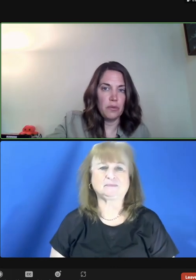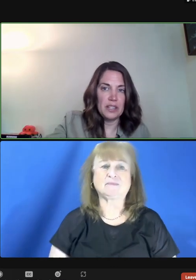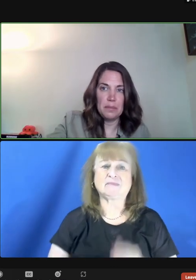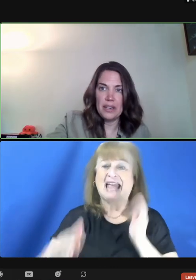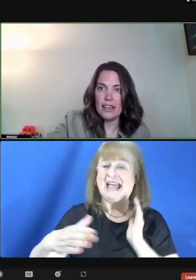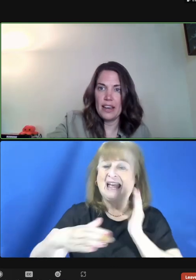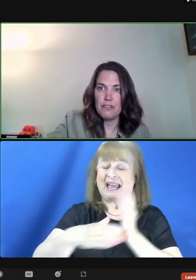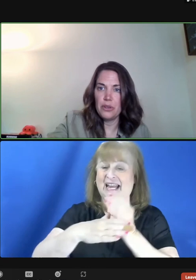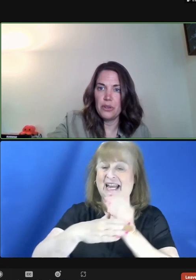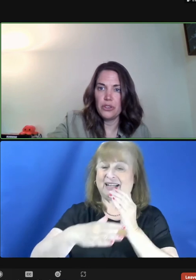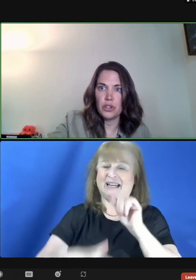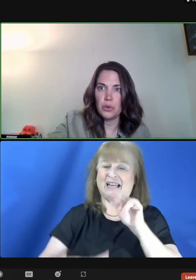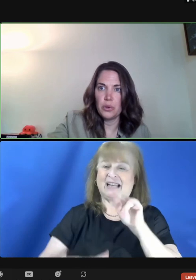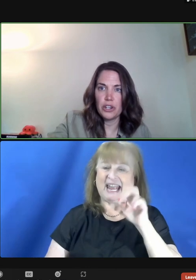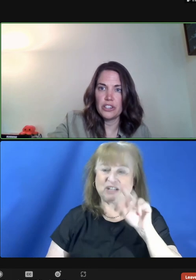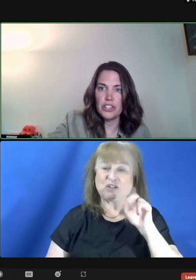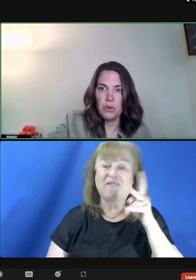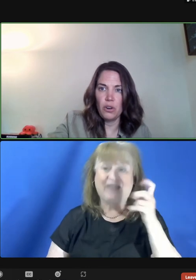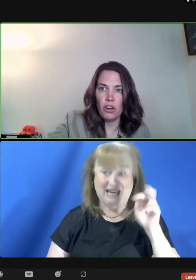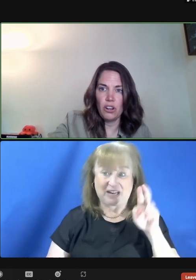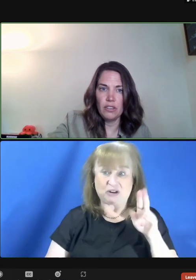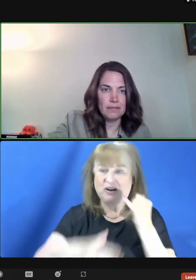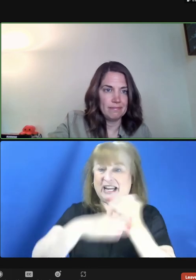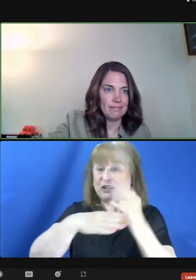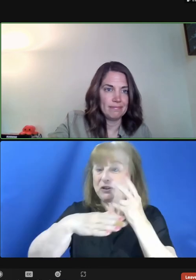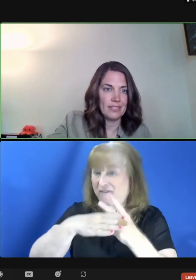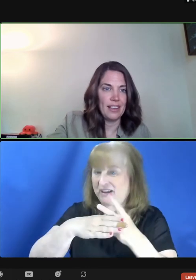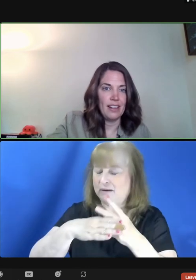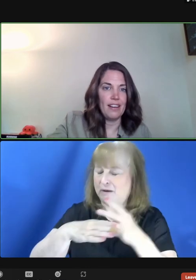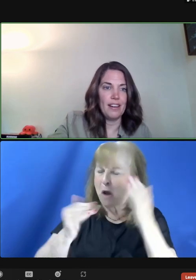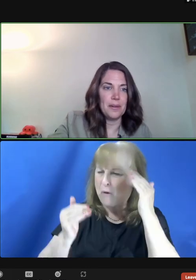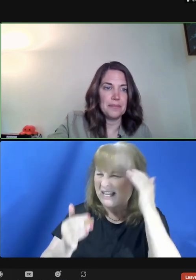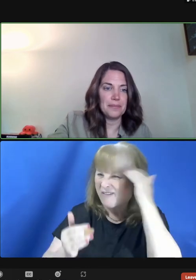Intervener should hopefully be a familiar word to you all.